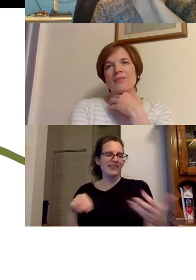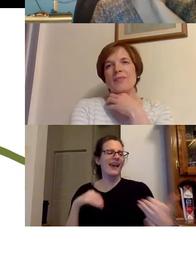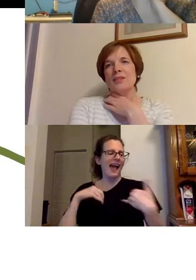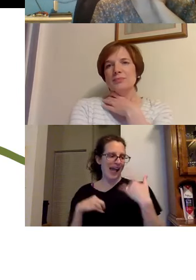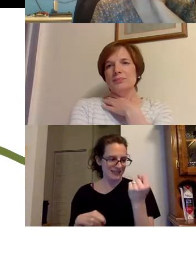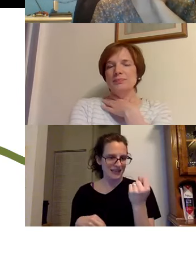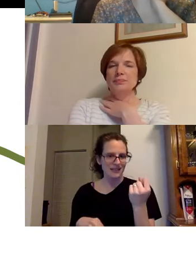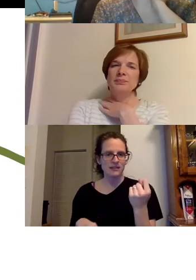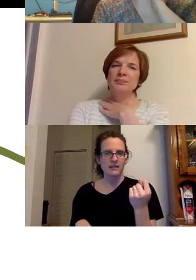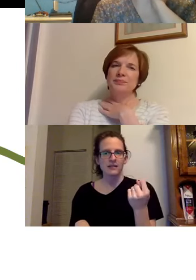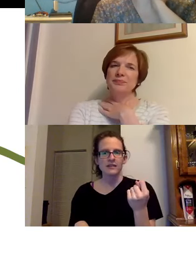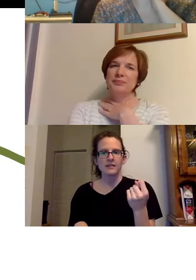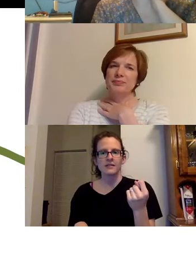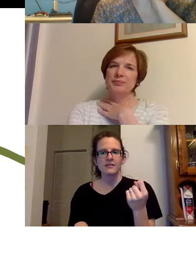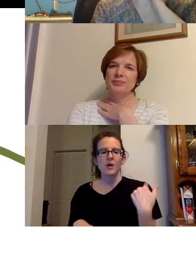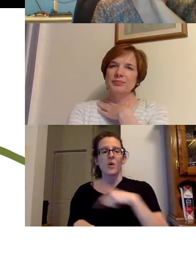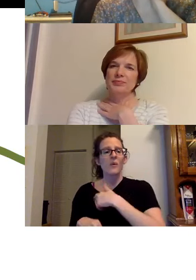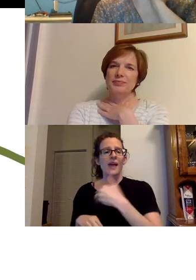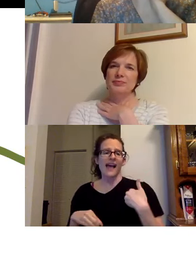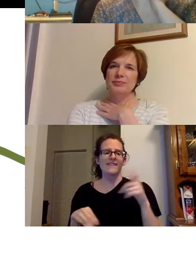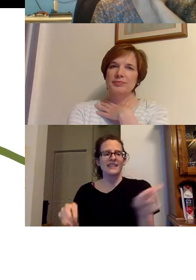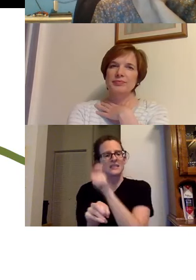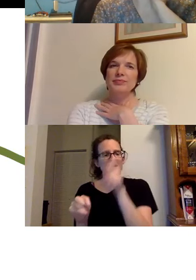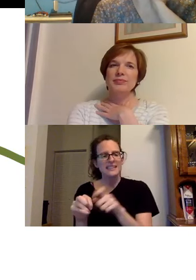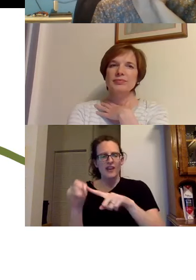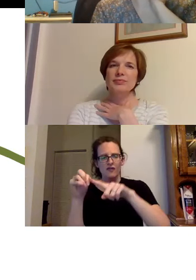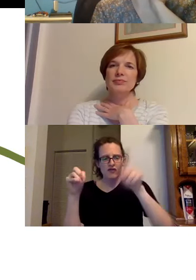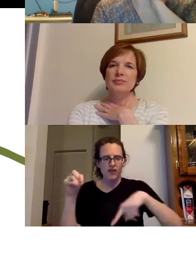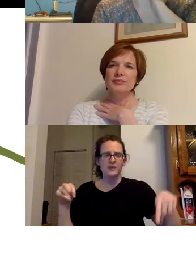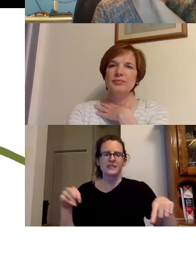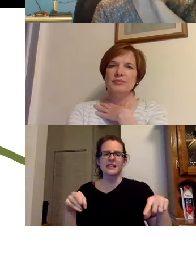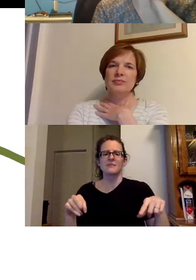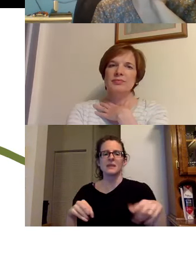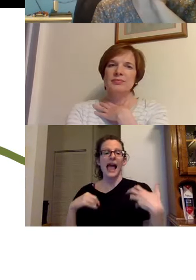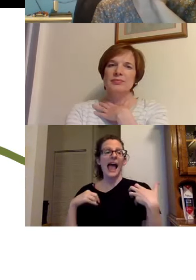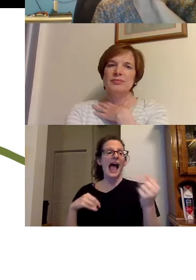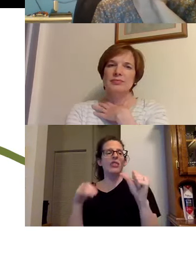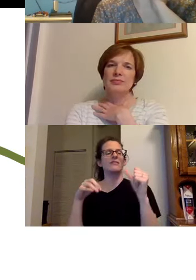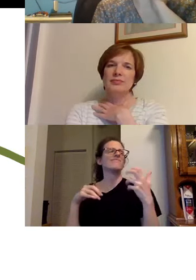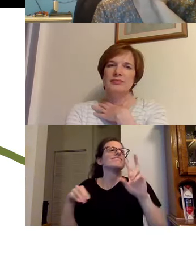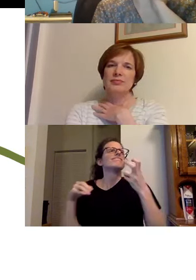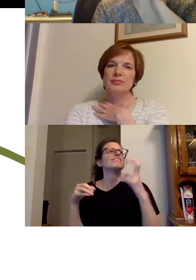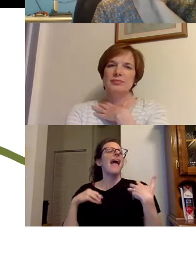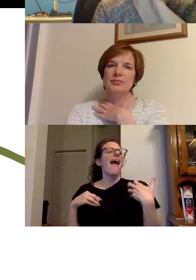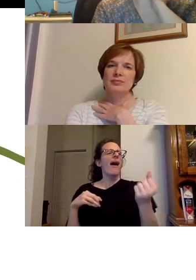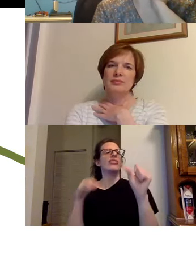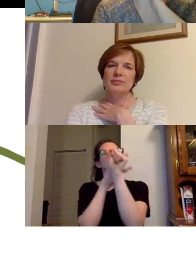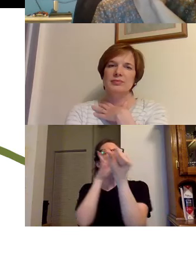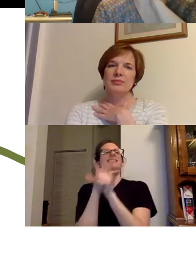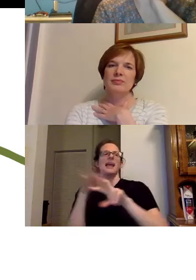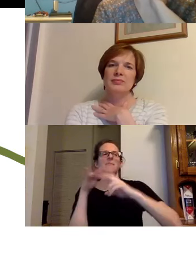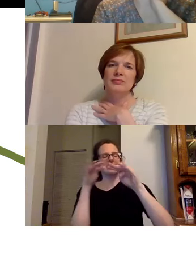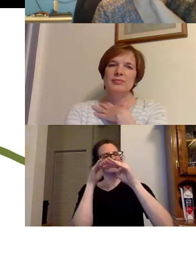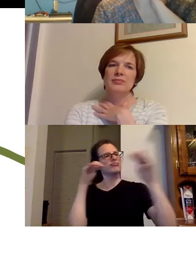body has a specific frequency. It has a healthy state frequency. And these frequencies are